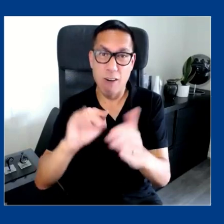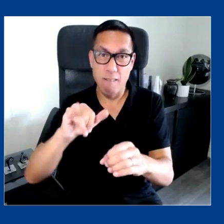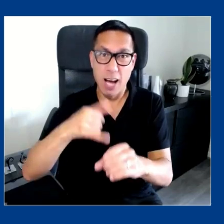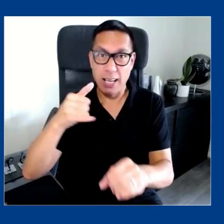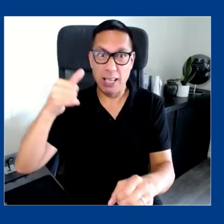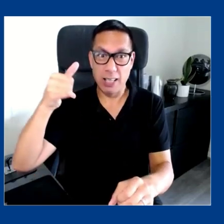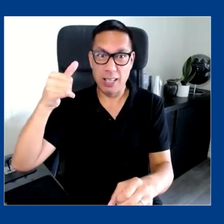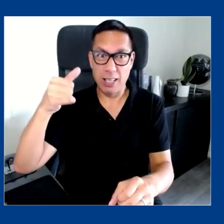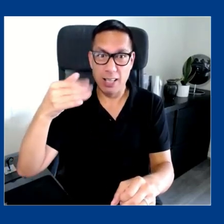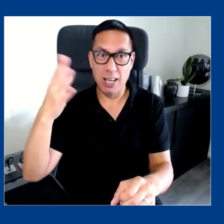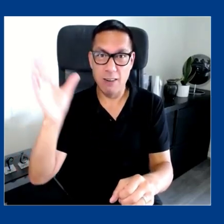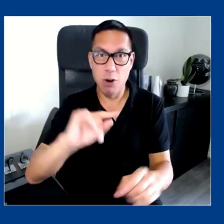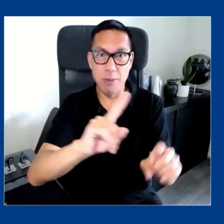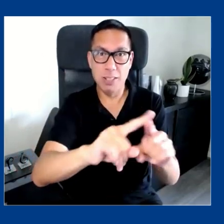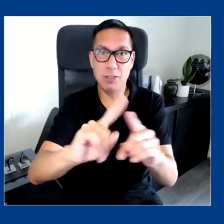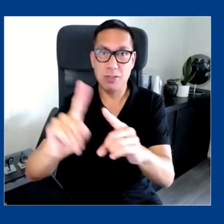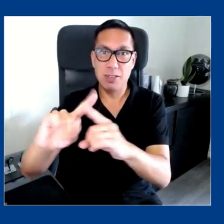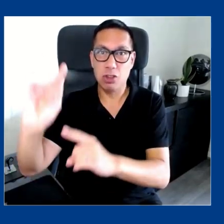trees.